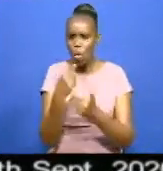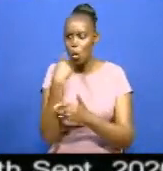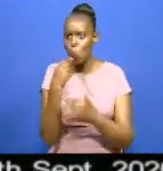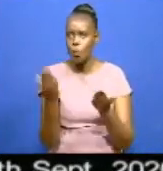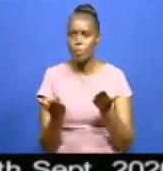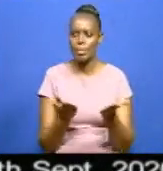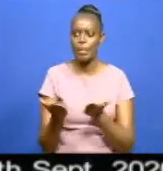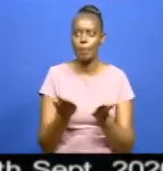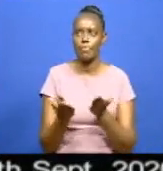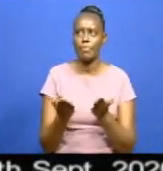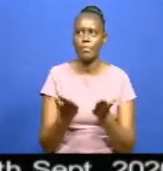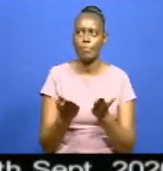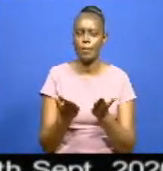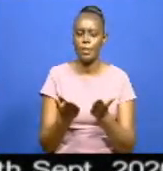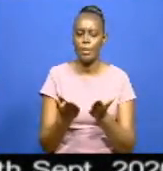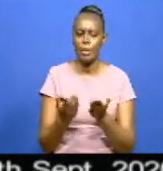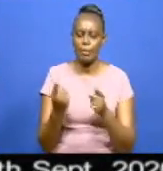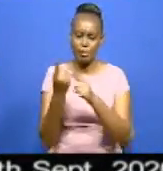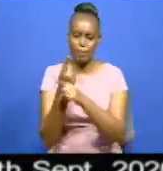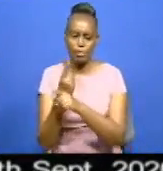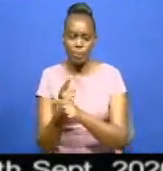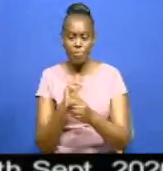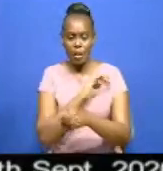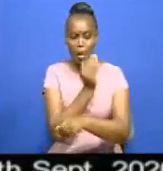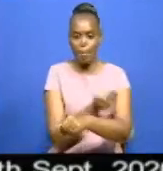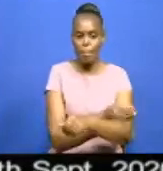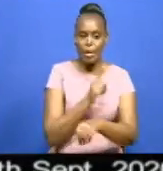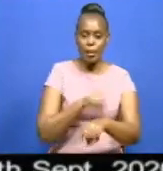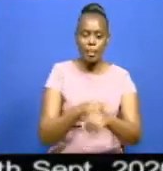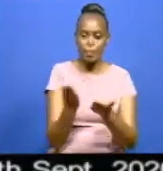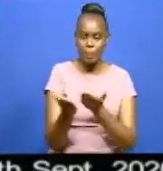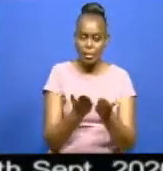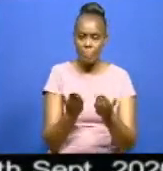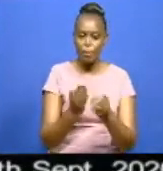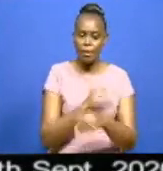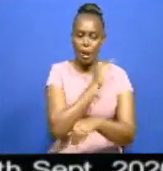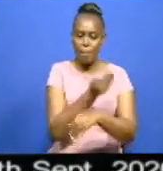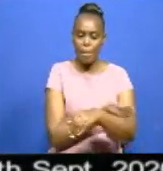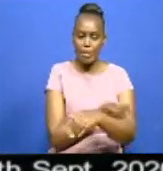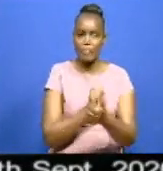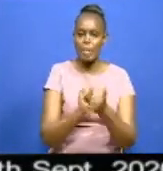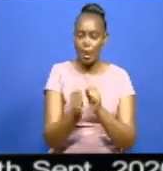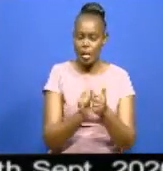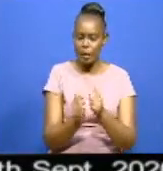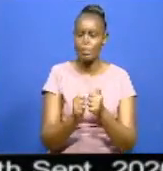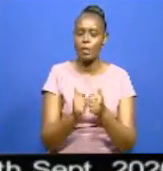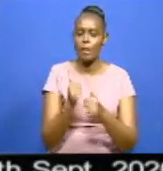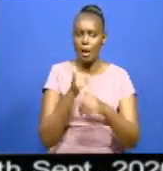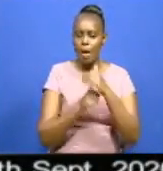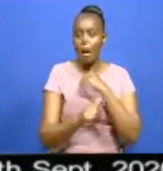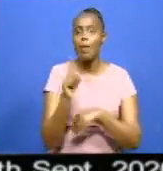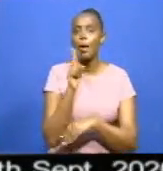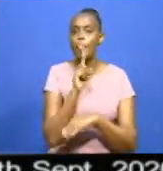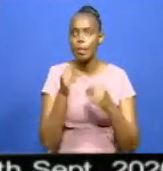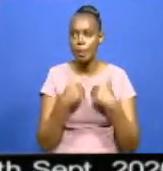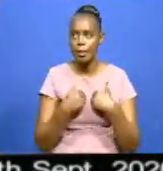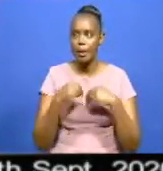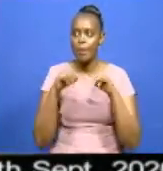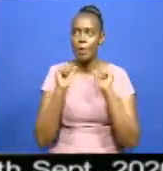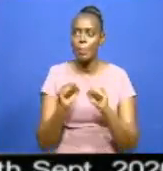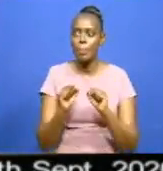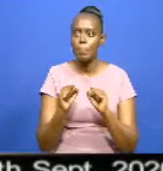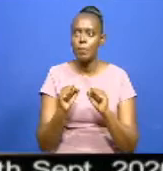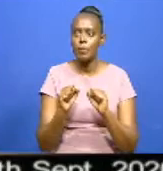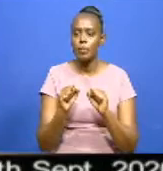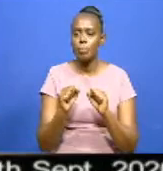served in an acting capacity. Because when you serve in an acting capacity, you're working under threat. You could be relieved of